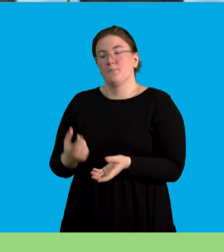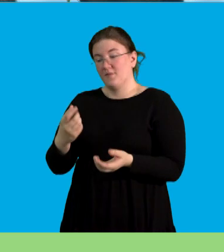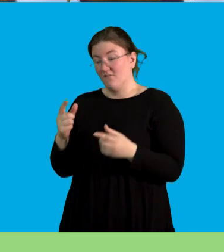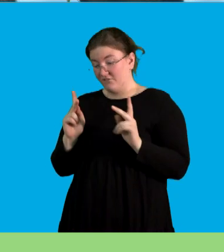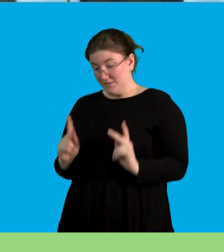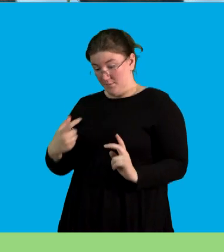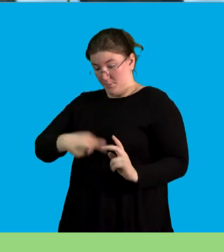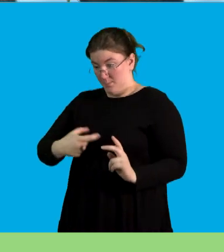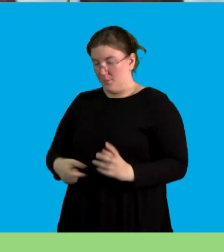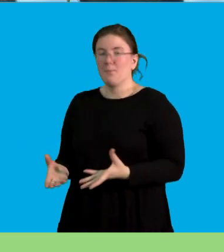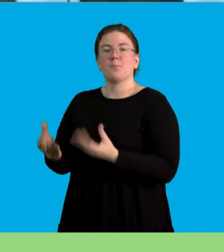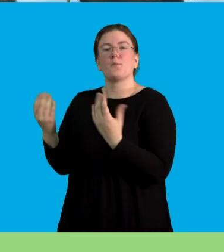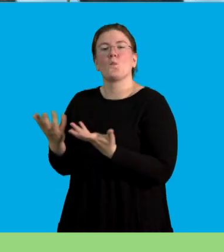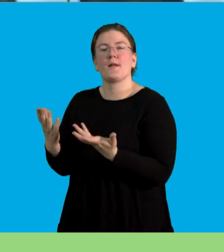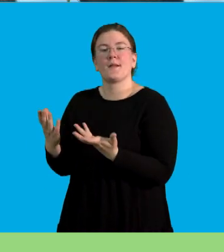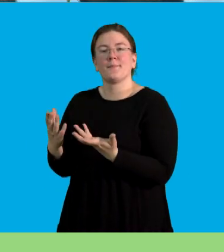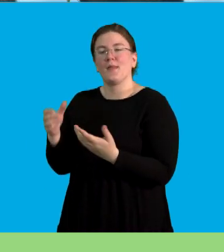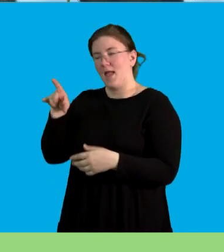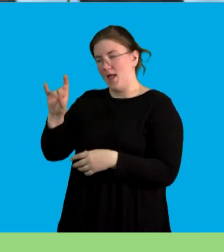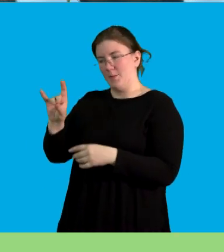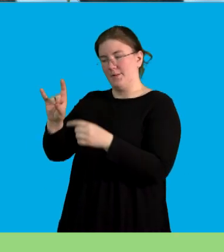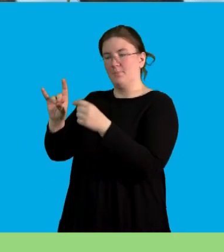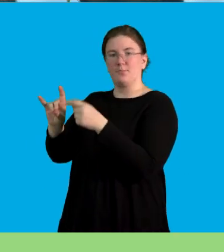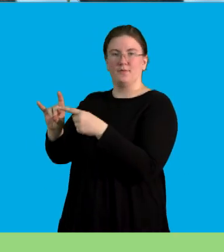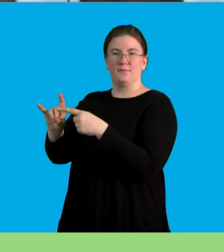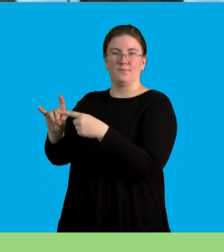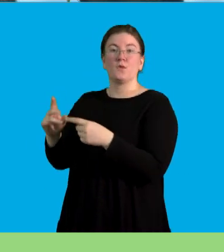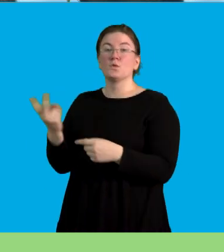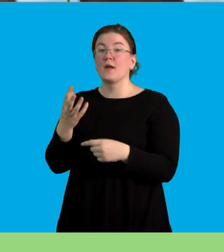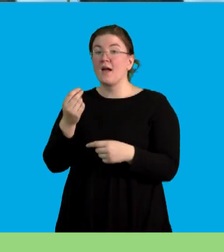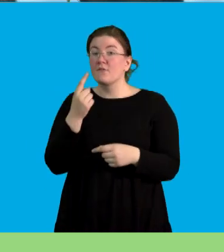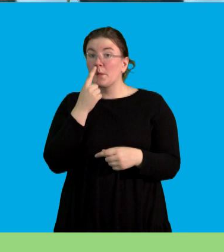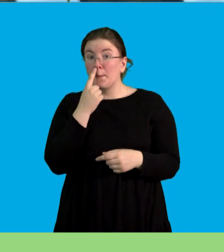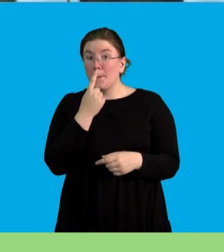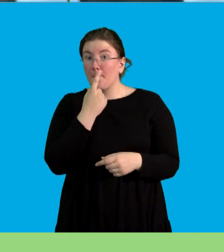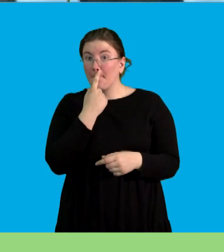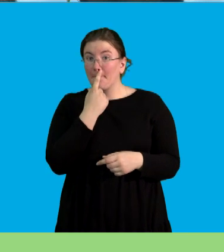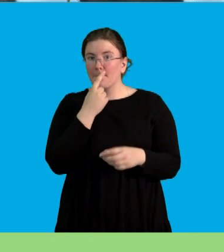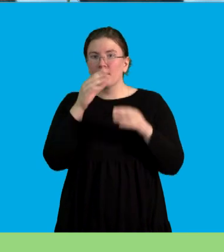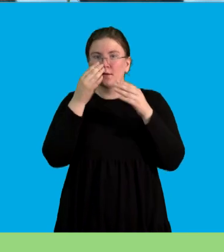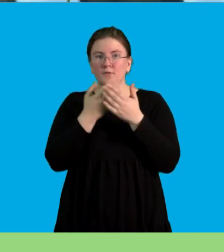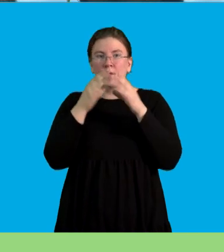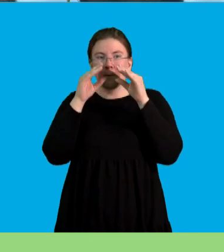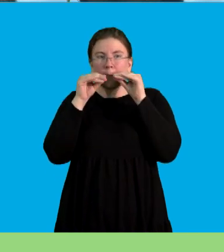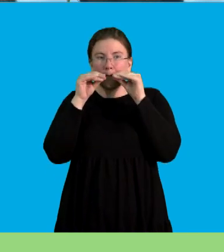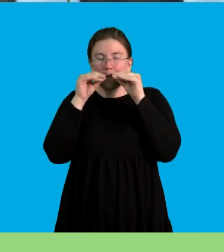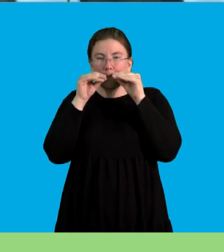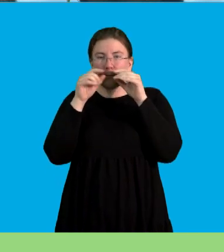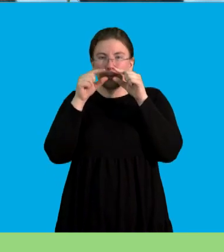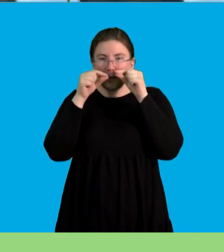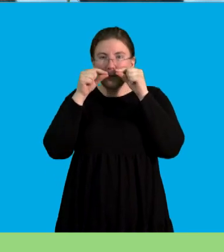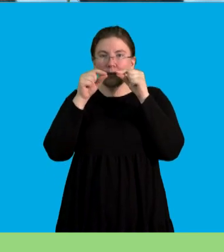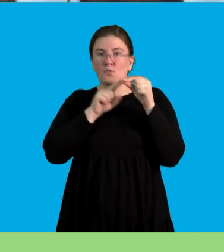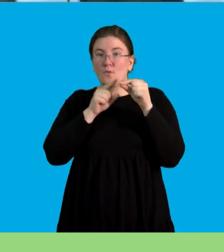is found on the camel. And then they have nostrils that can close so sand